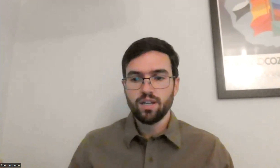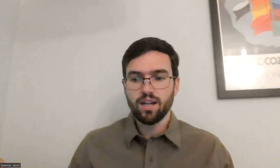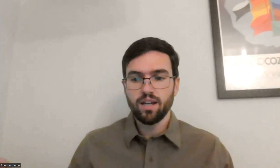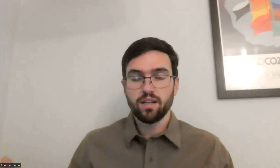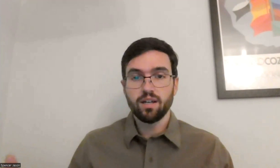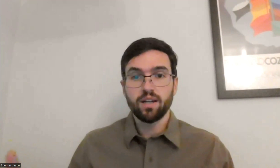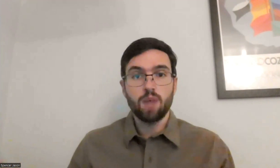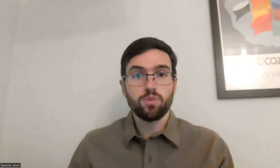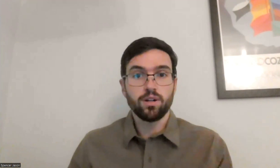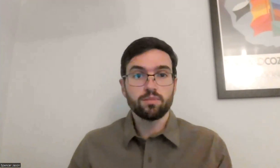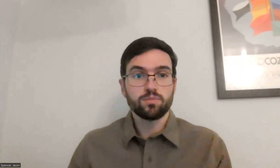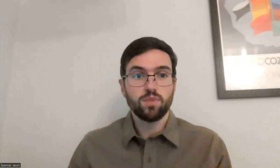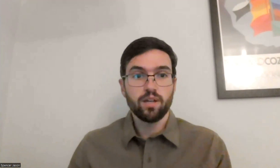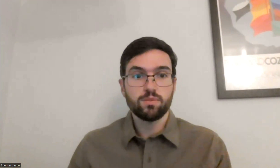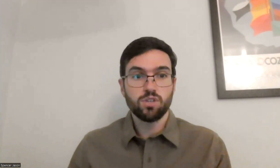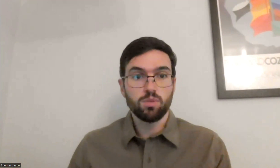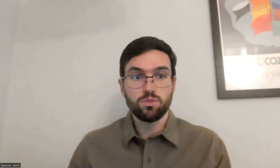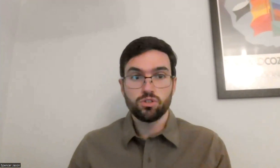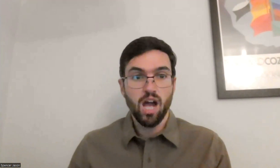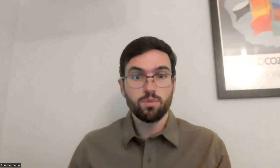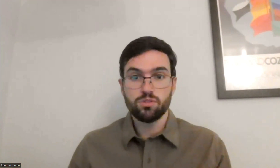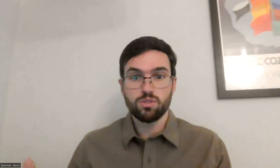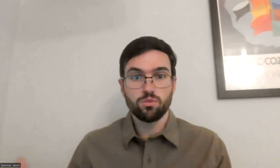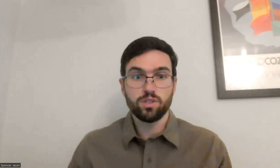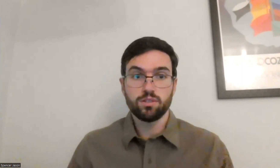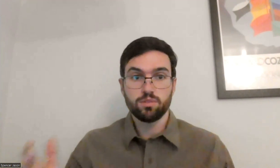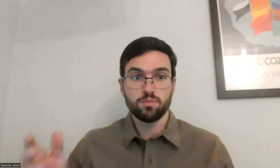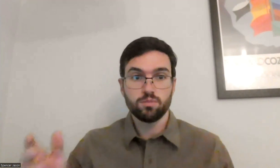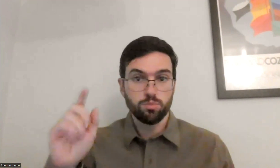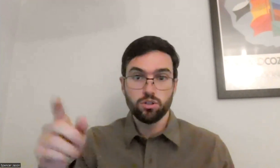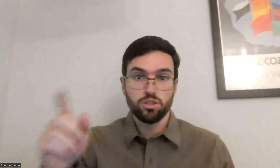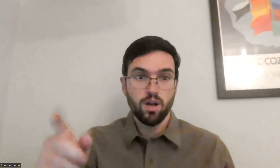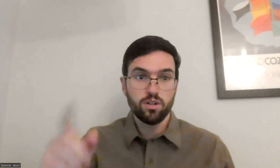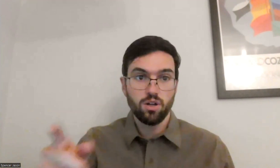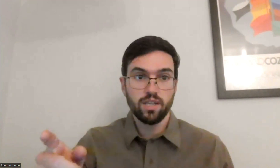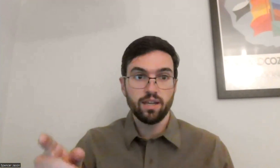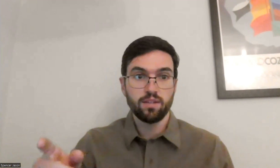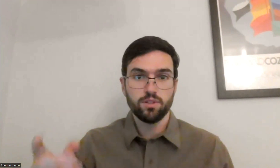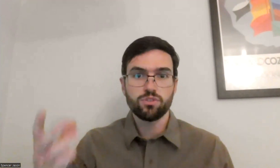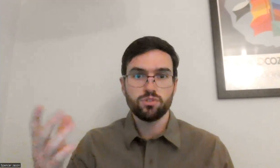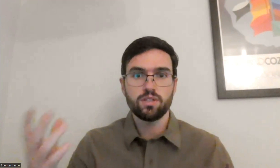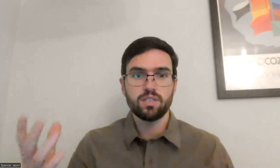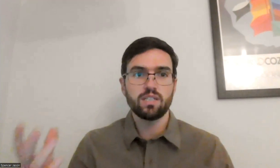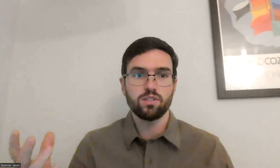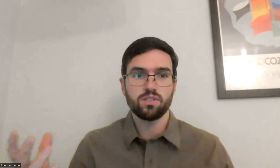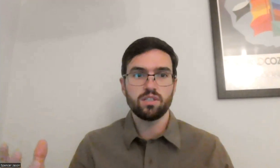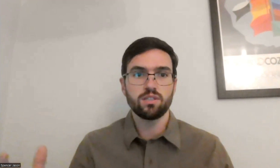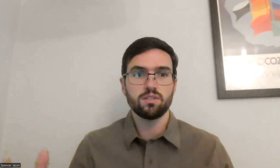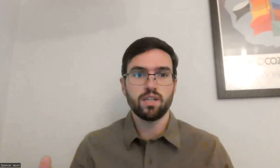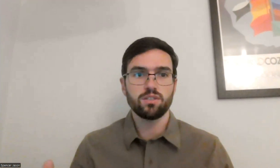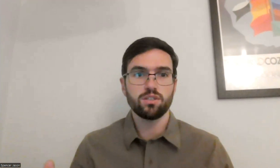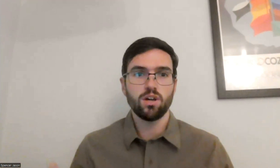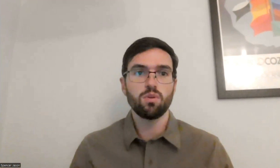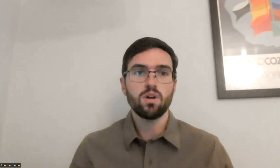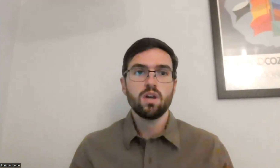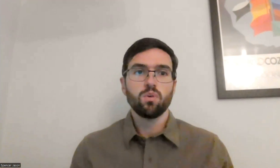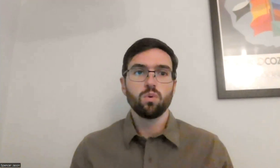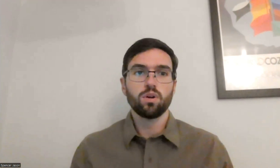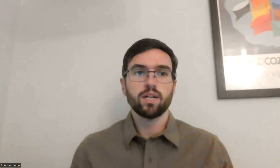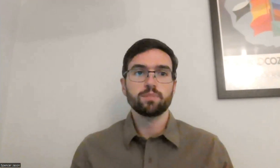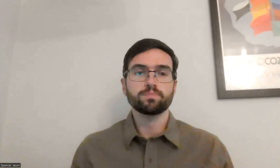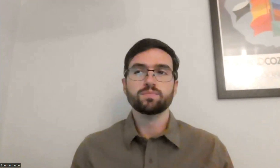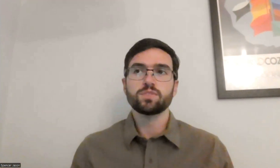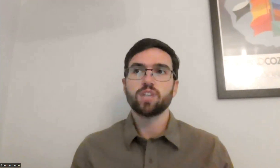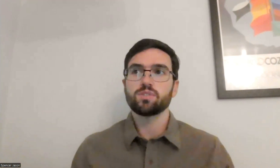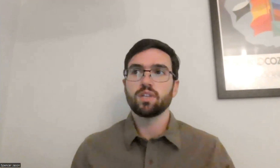to an operator, right? Somebody whose job is really to push the button all day. There's certain details they need to know,